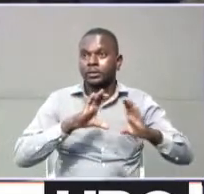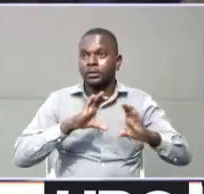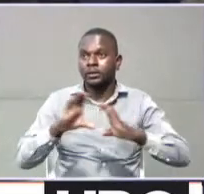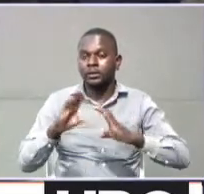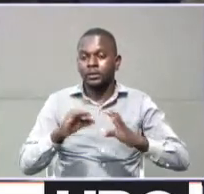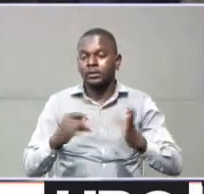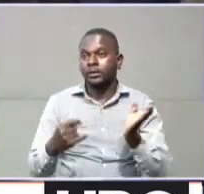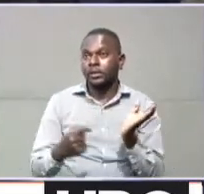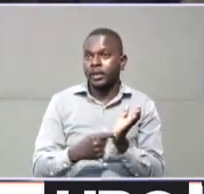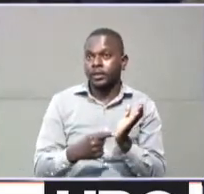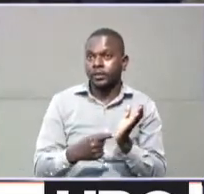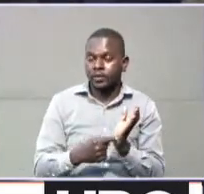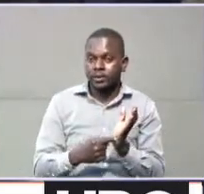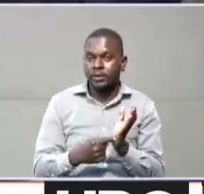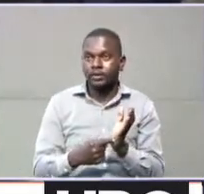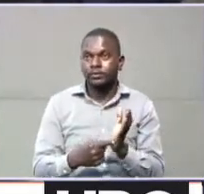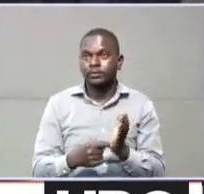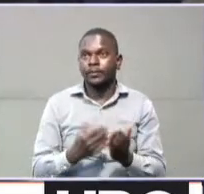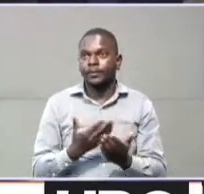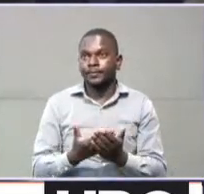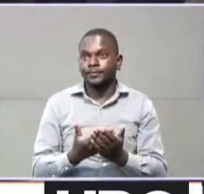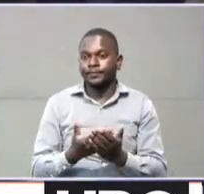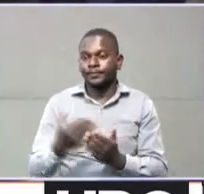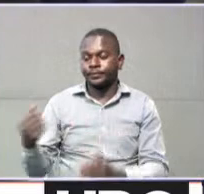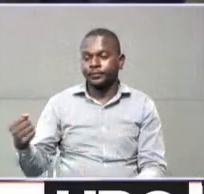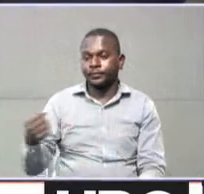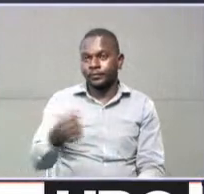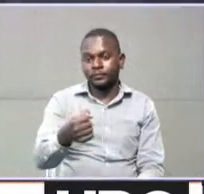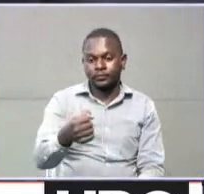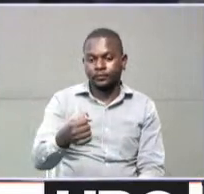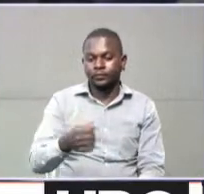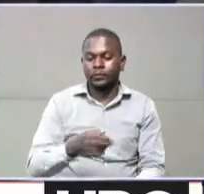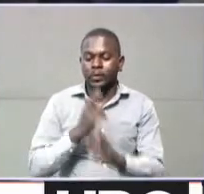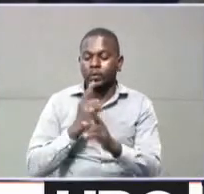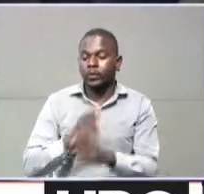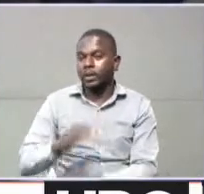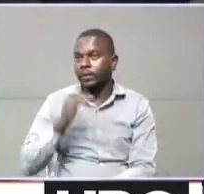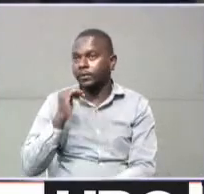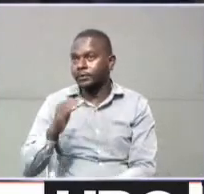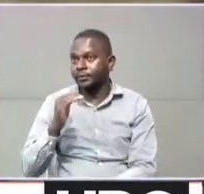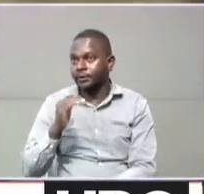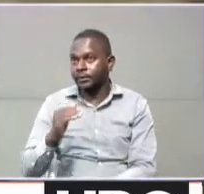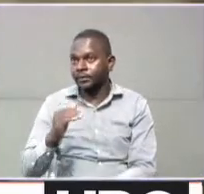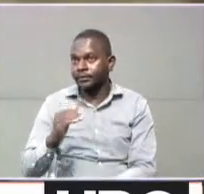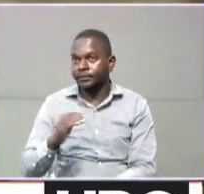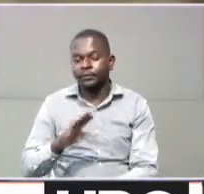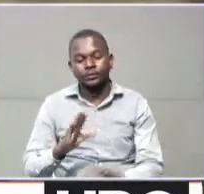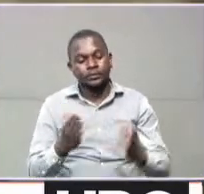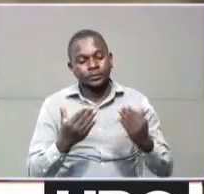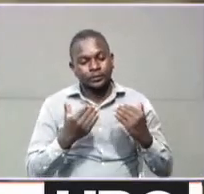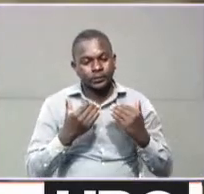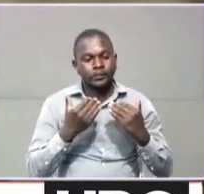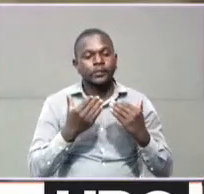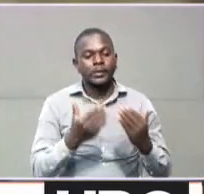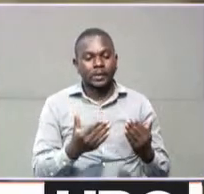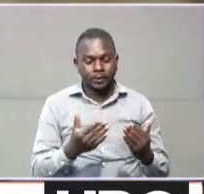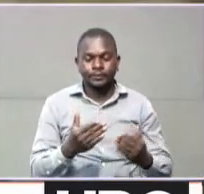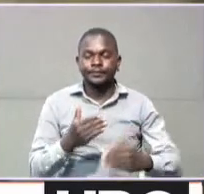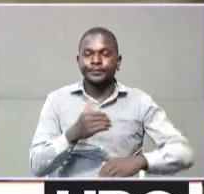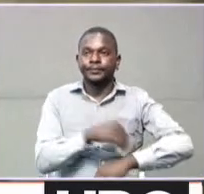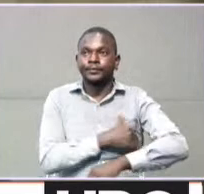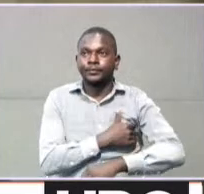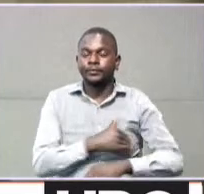and technology i beg to designate right honorable speaker thank you chief